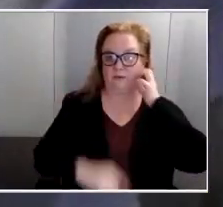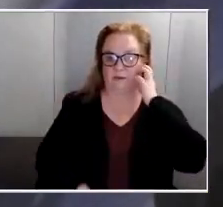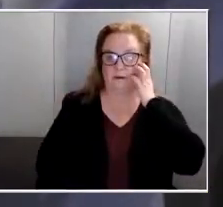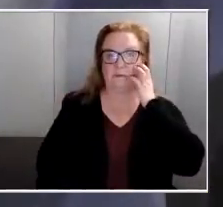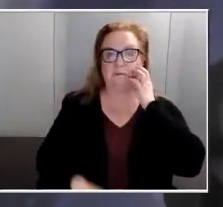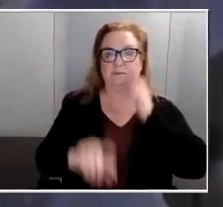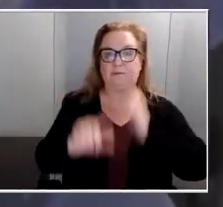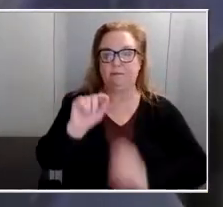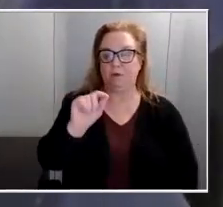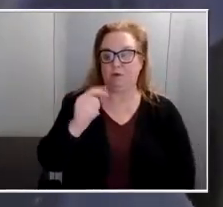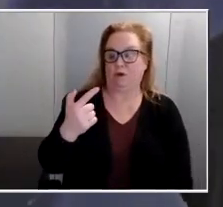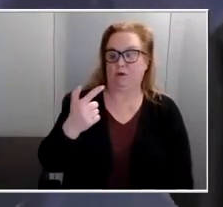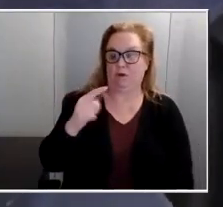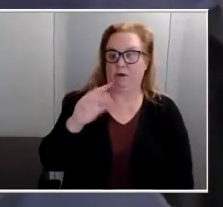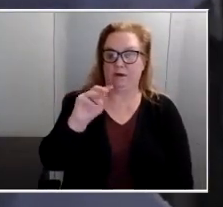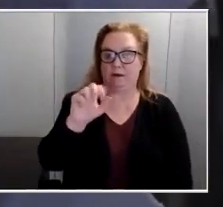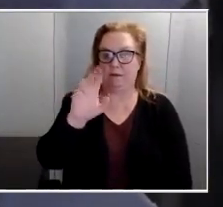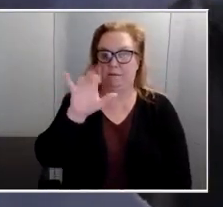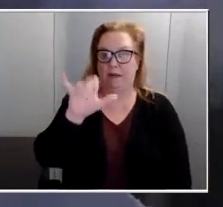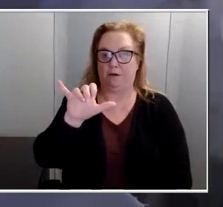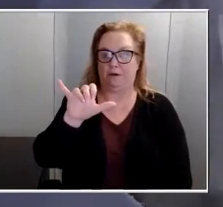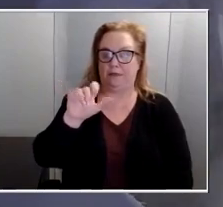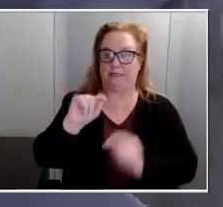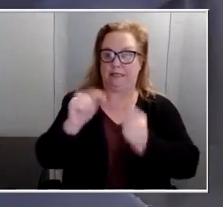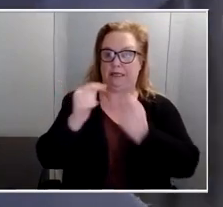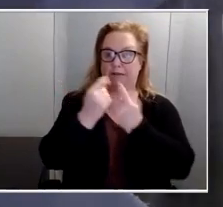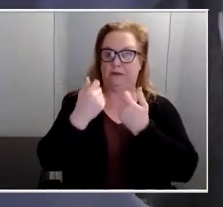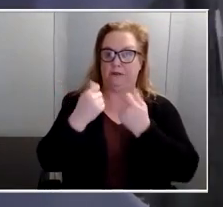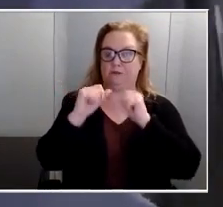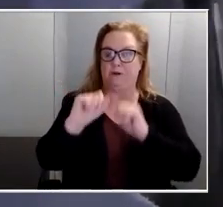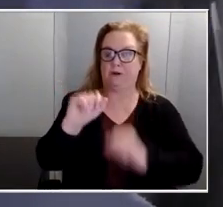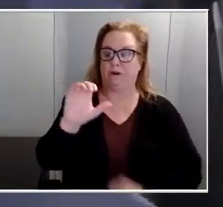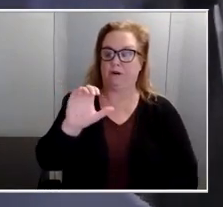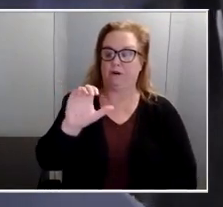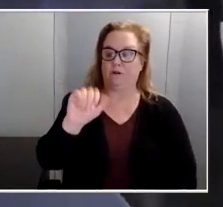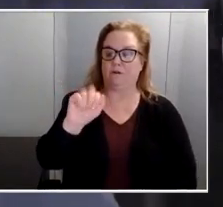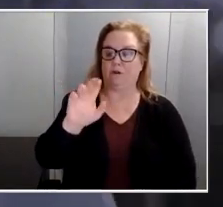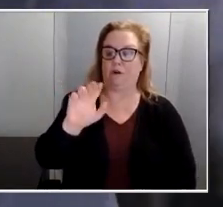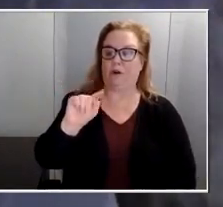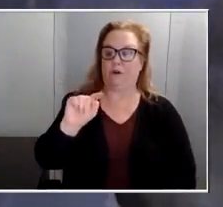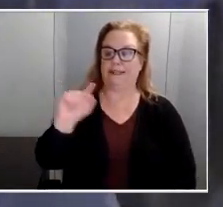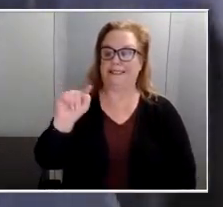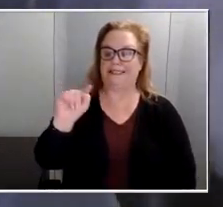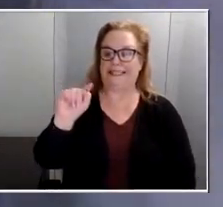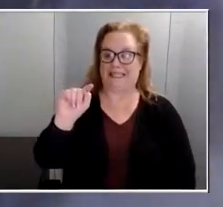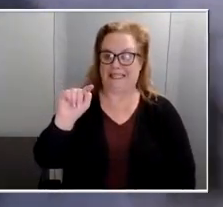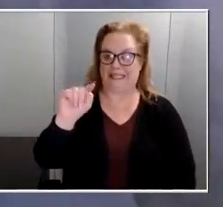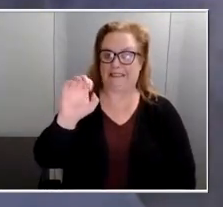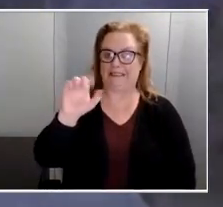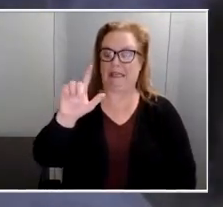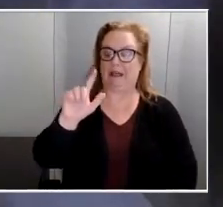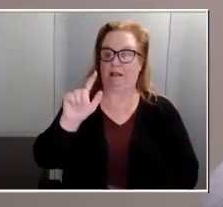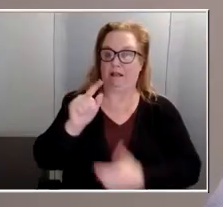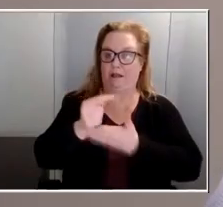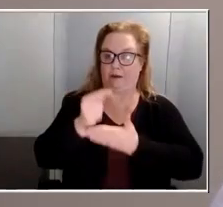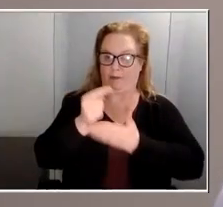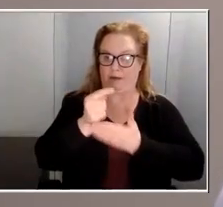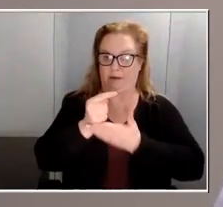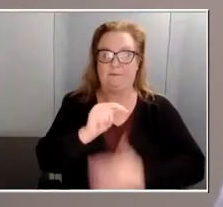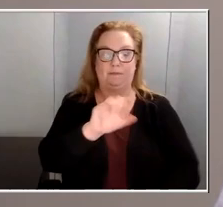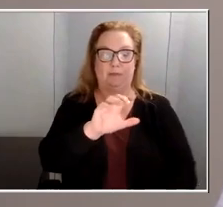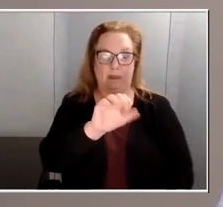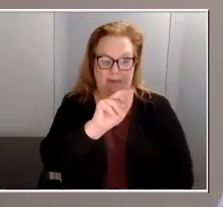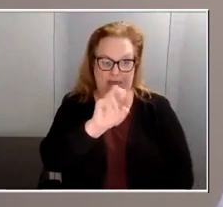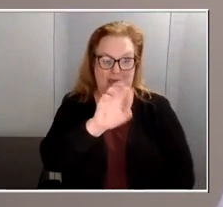In 2021, Mary's care team tried a procedure called CAR T cell therapy. It was successful. My cancer numbers went